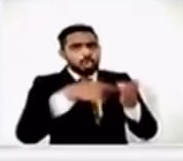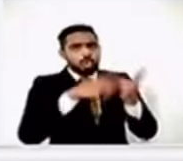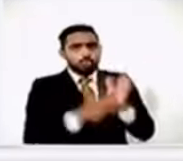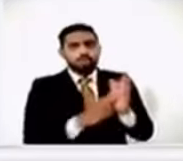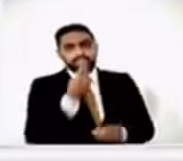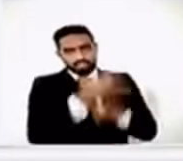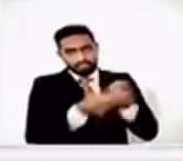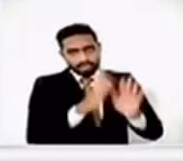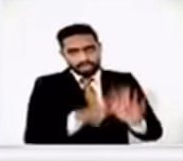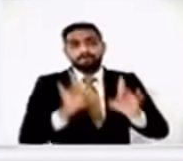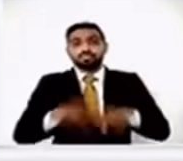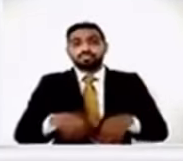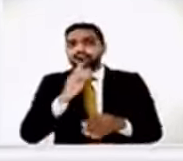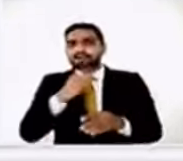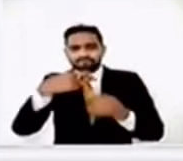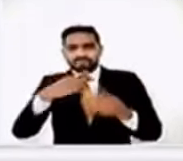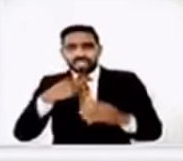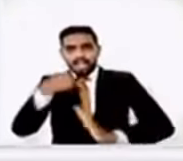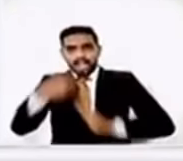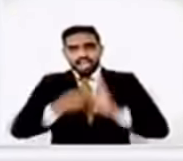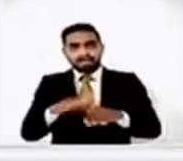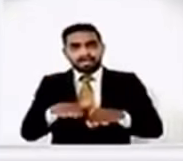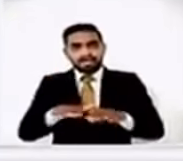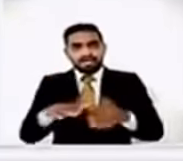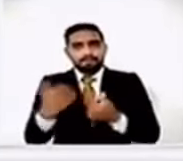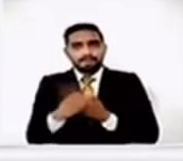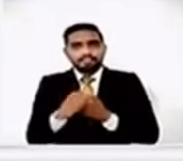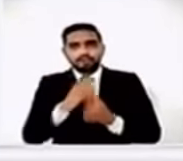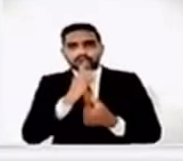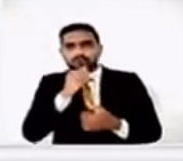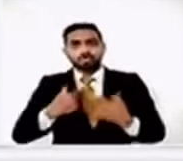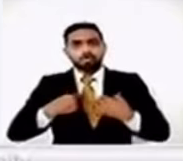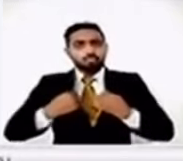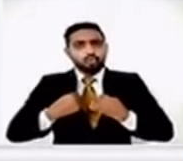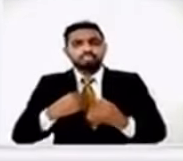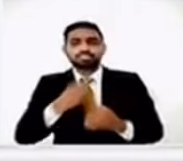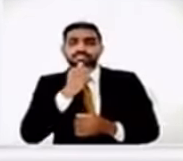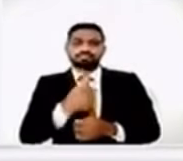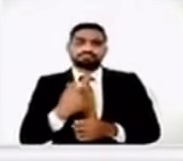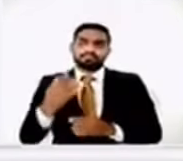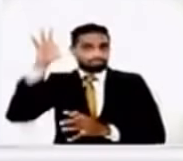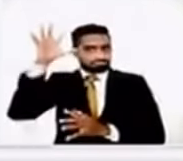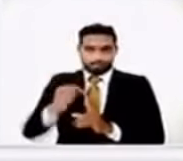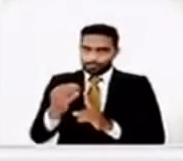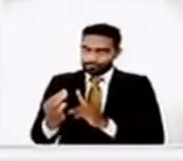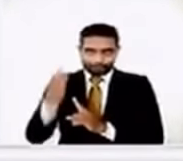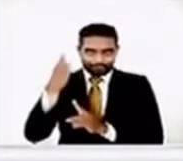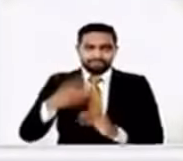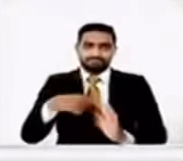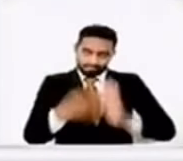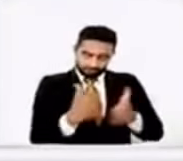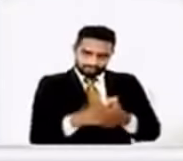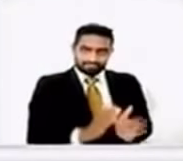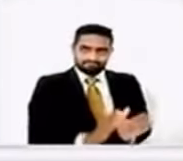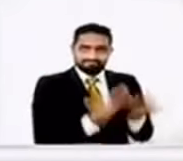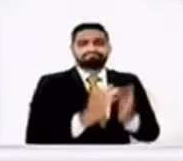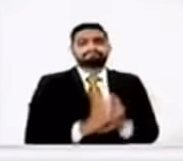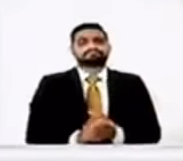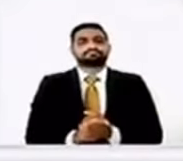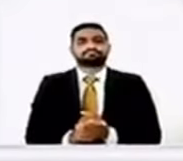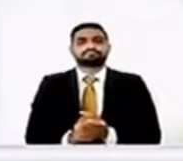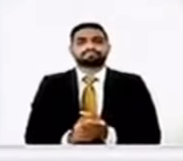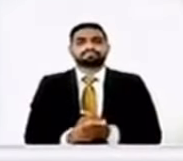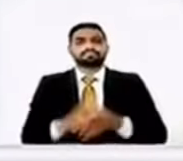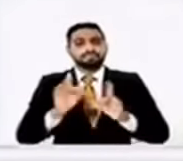Proposal to reduce import taxes levied on vehicle spare parts required for new production sectors. Usage of